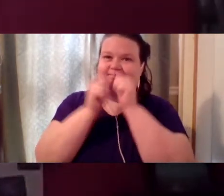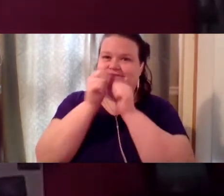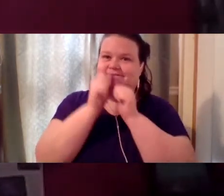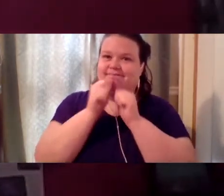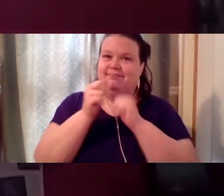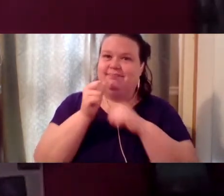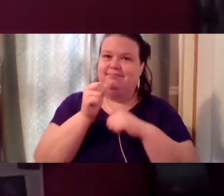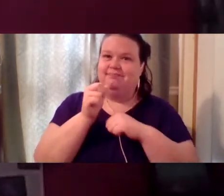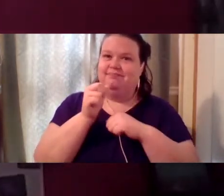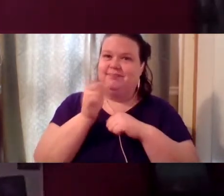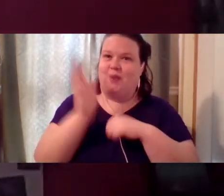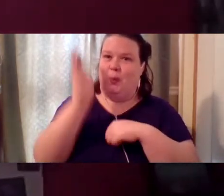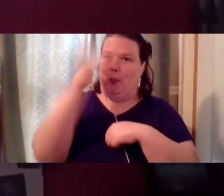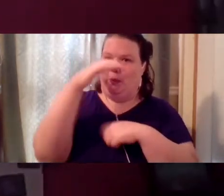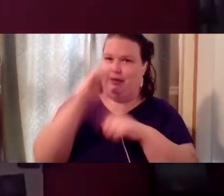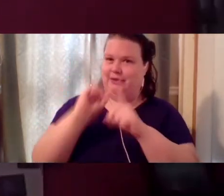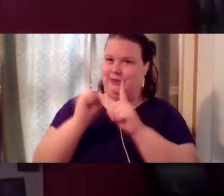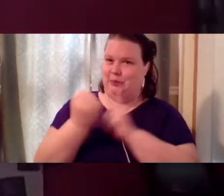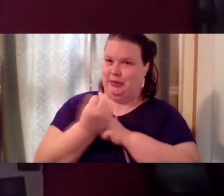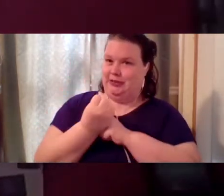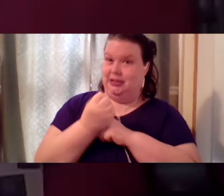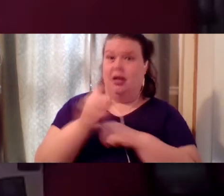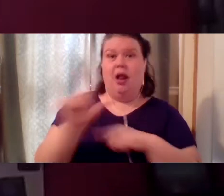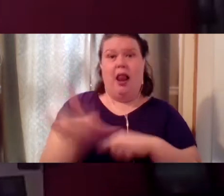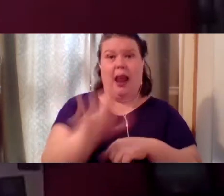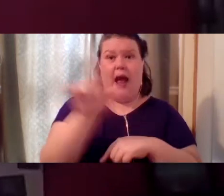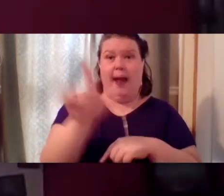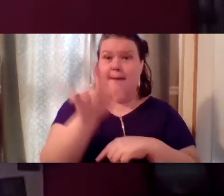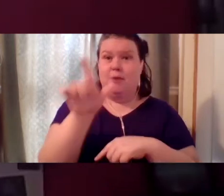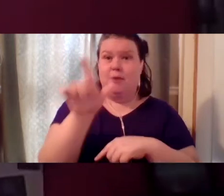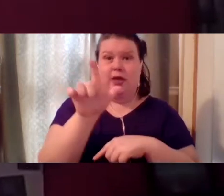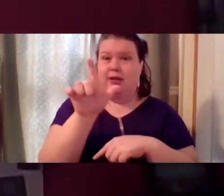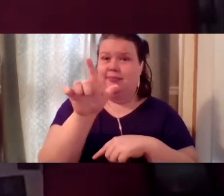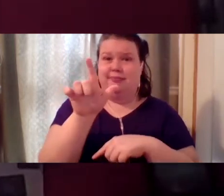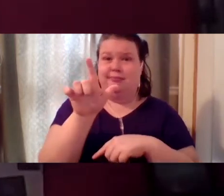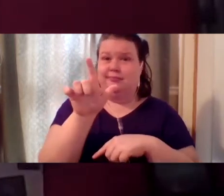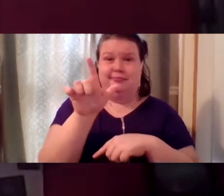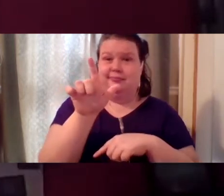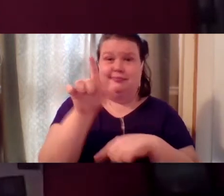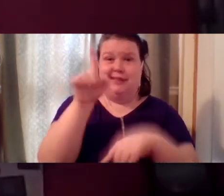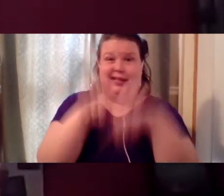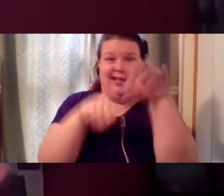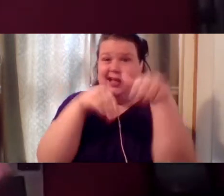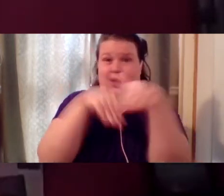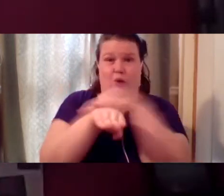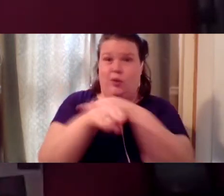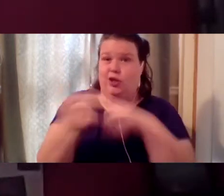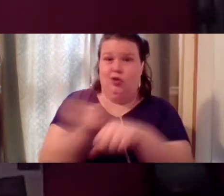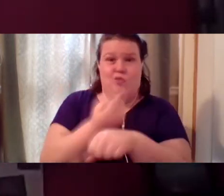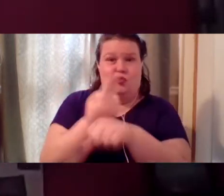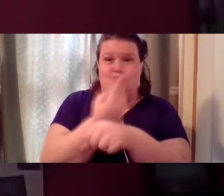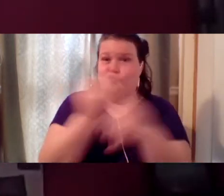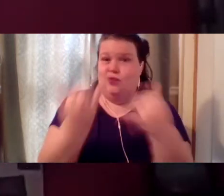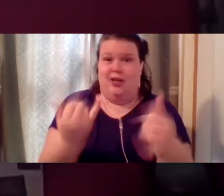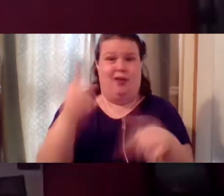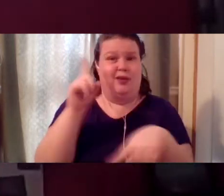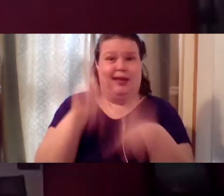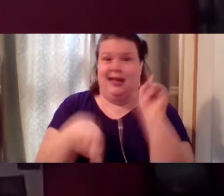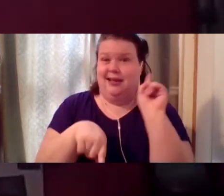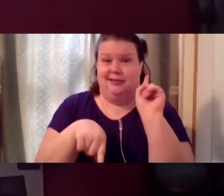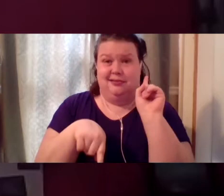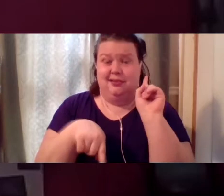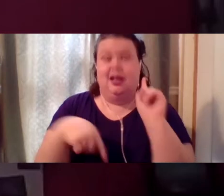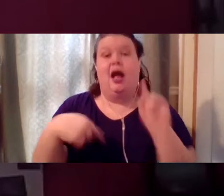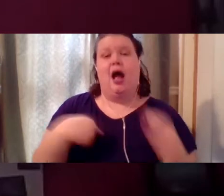circumstances. They don't even have their library operational right now. So I can get some of that. I do think it's the campus that makes the most